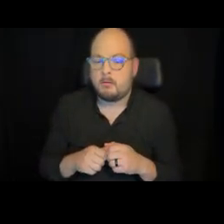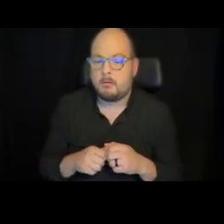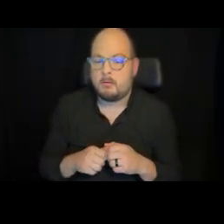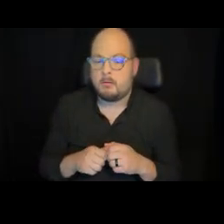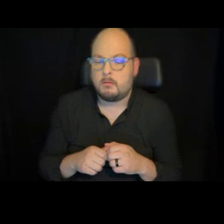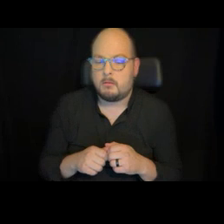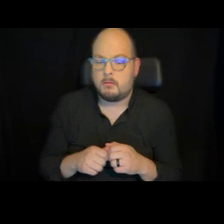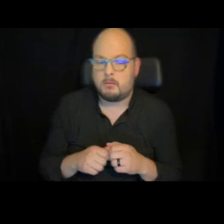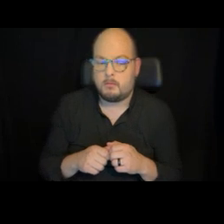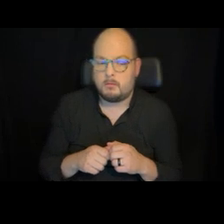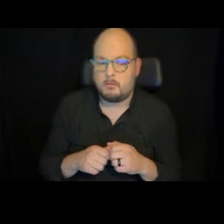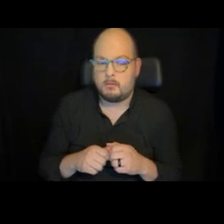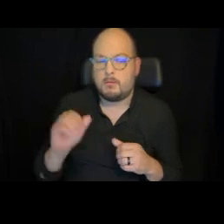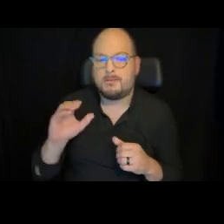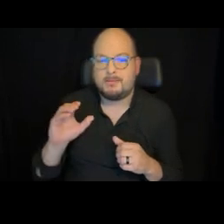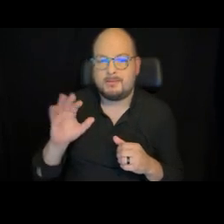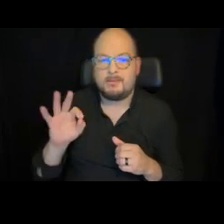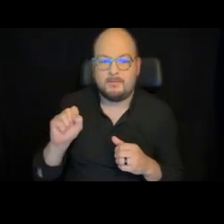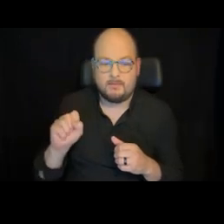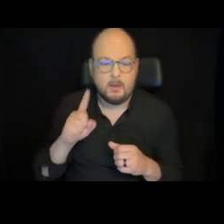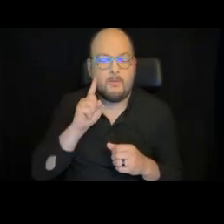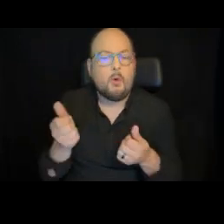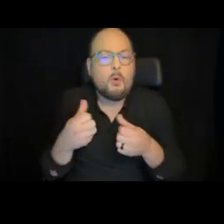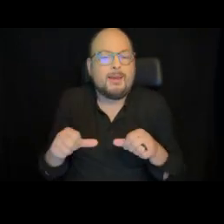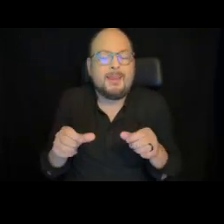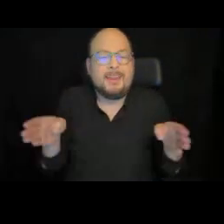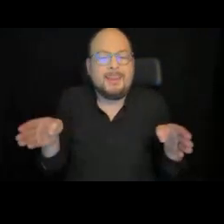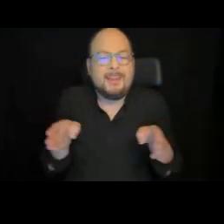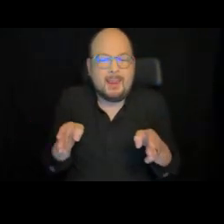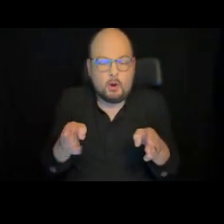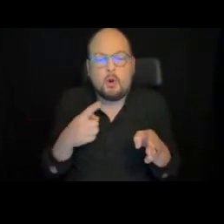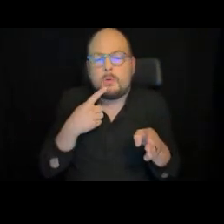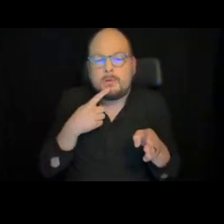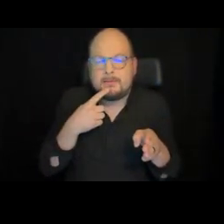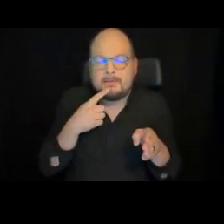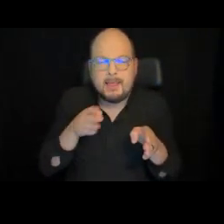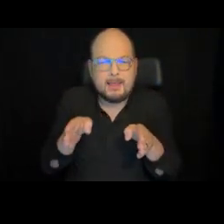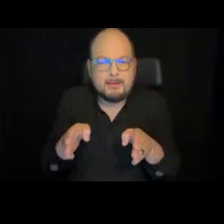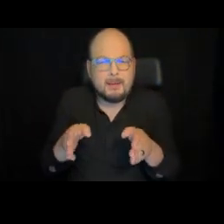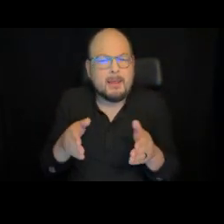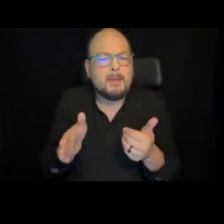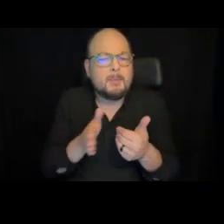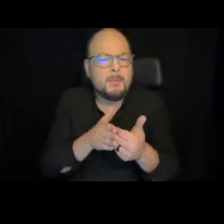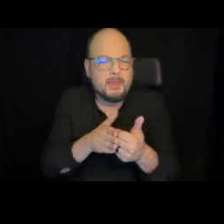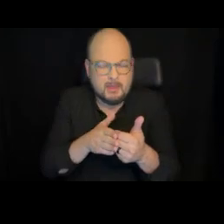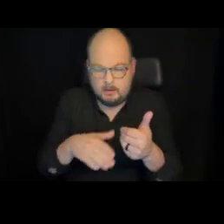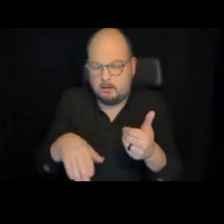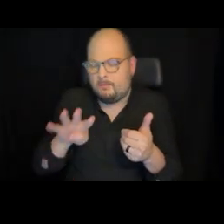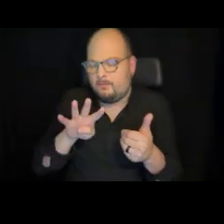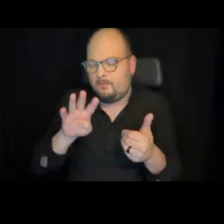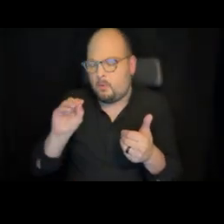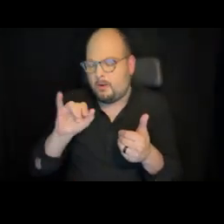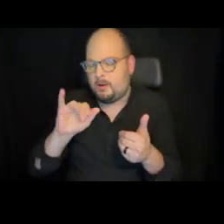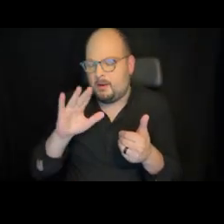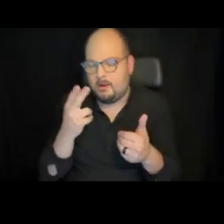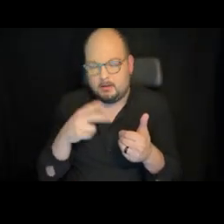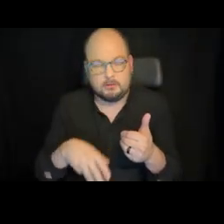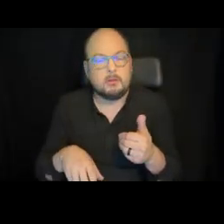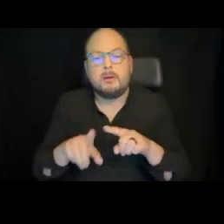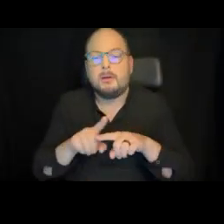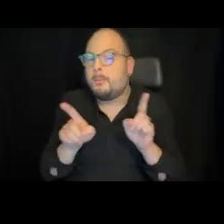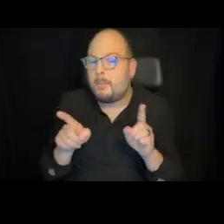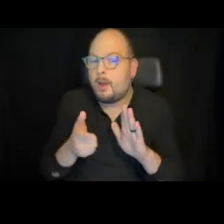narrow U-shaped kitchens indicates 40 inches clearance. However, a 60-inch diameter turning